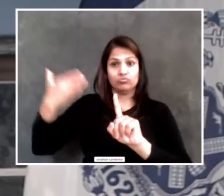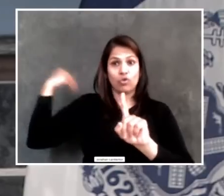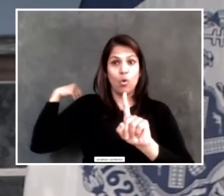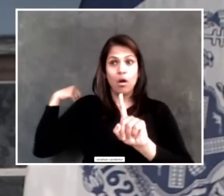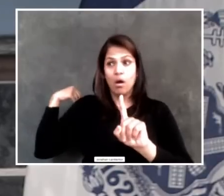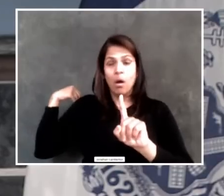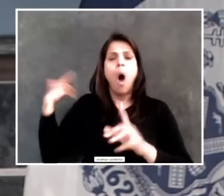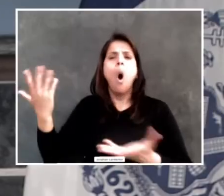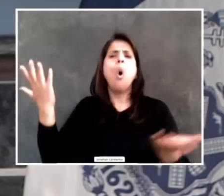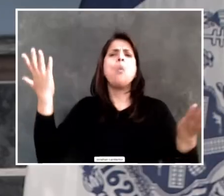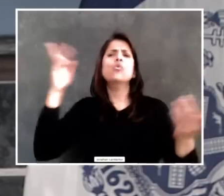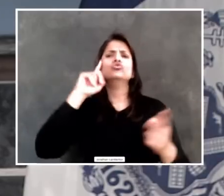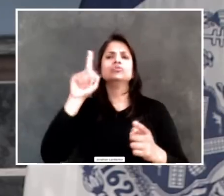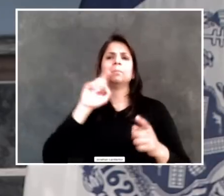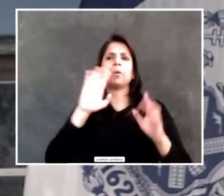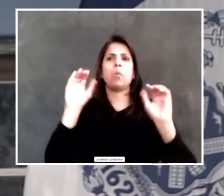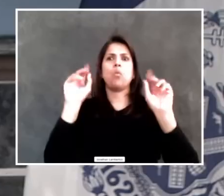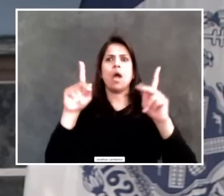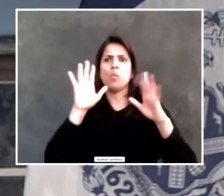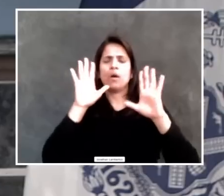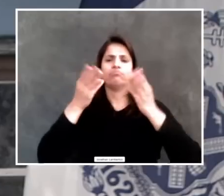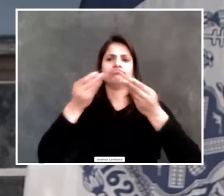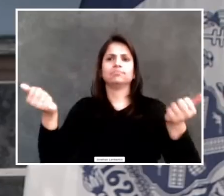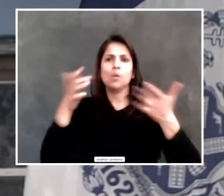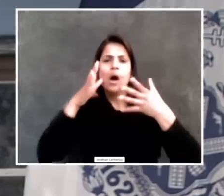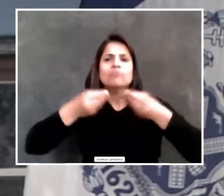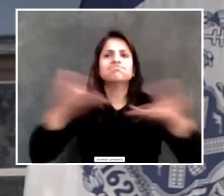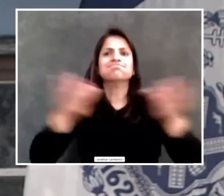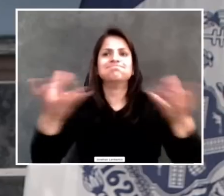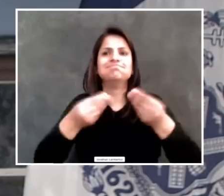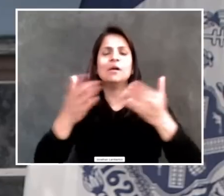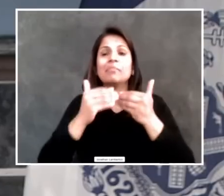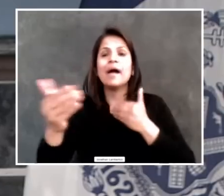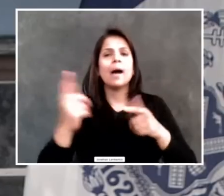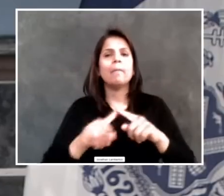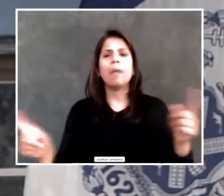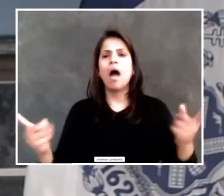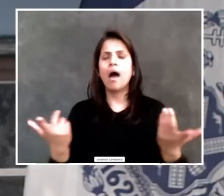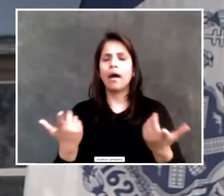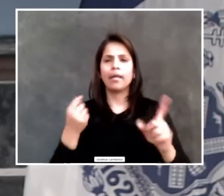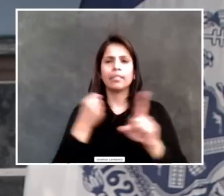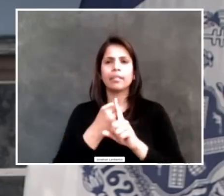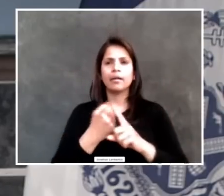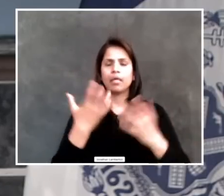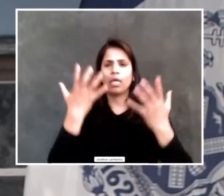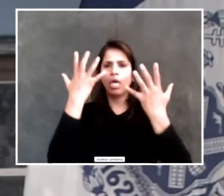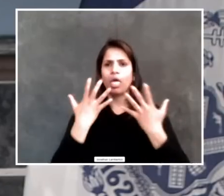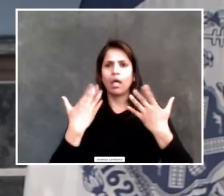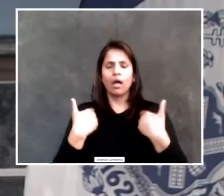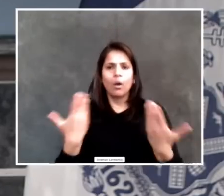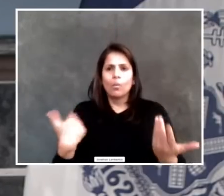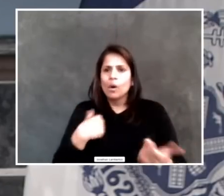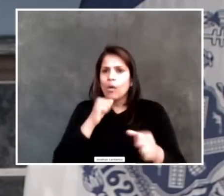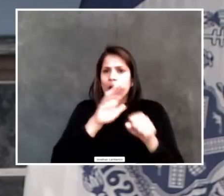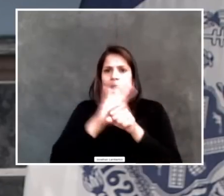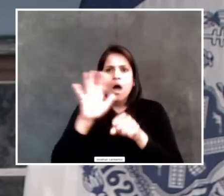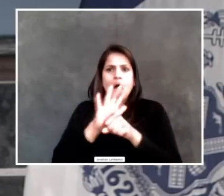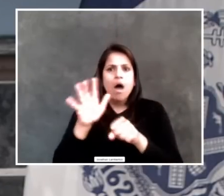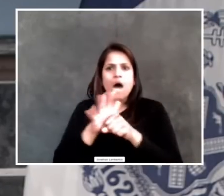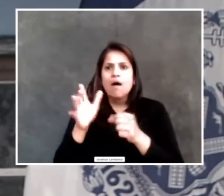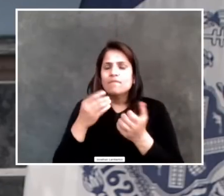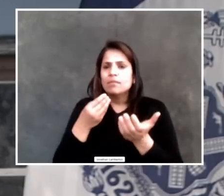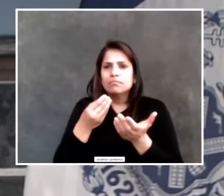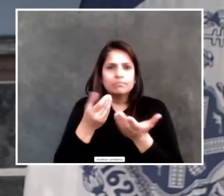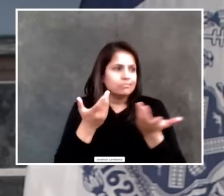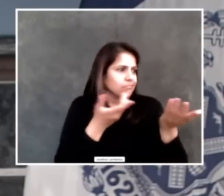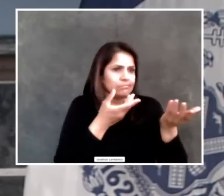what we've been reduced to, for a lot of time, we had nothing. Then we had very little. You remember in the beginning, we had to wait